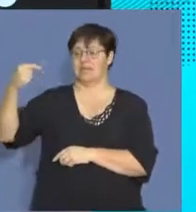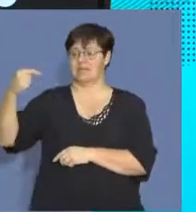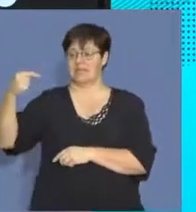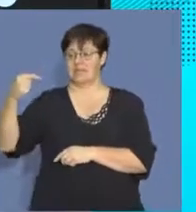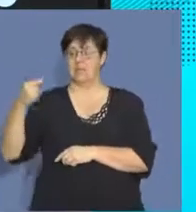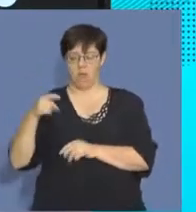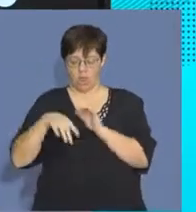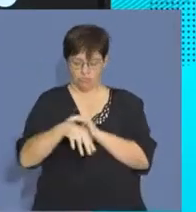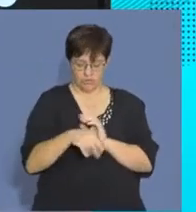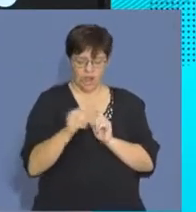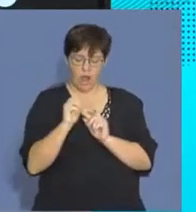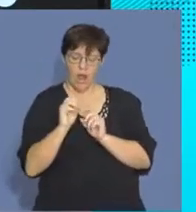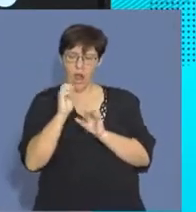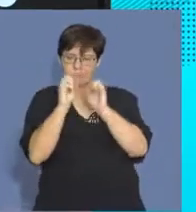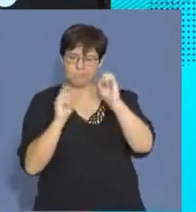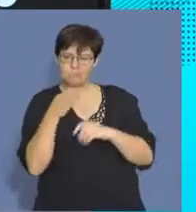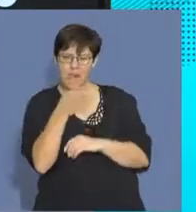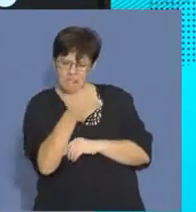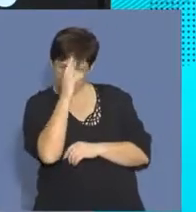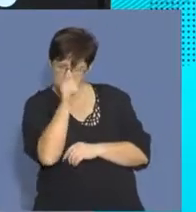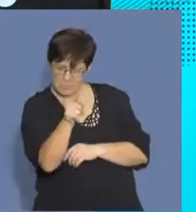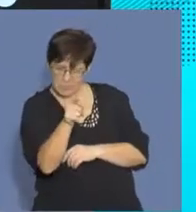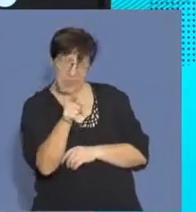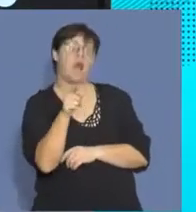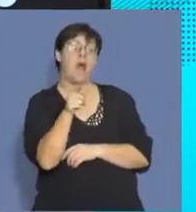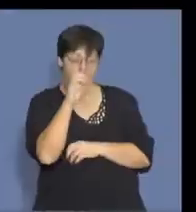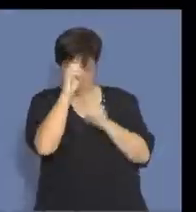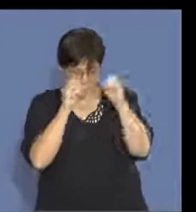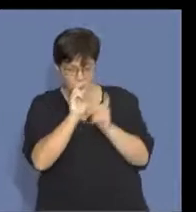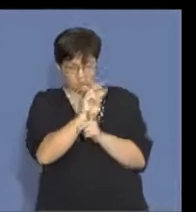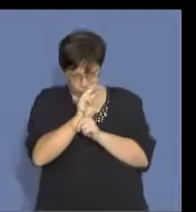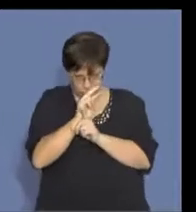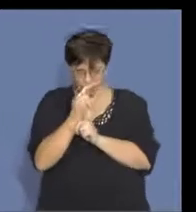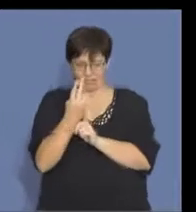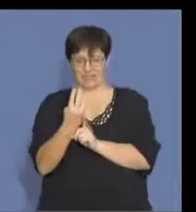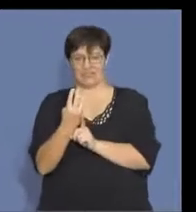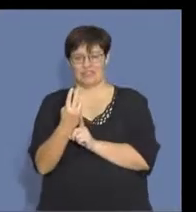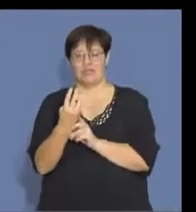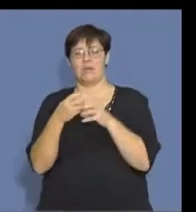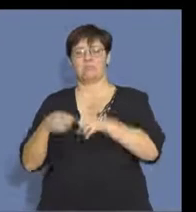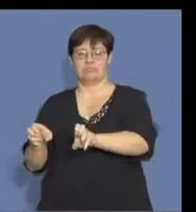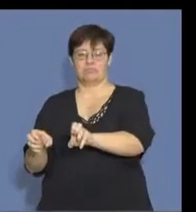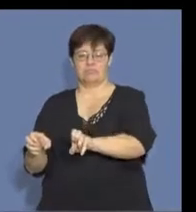in their root nodules, and these are able to absorb and convert that into nitrates.